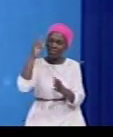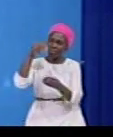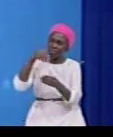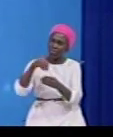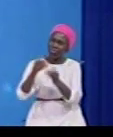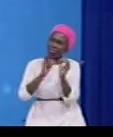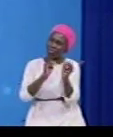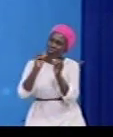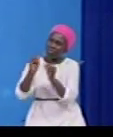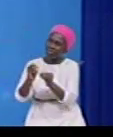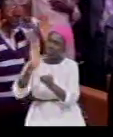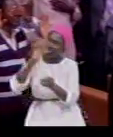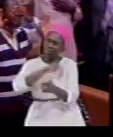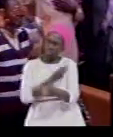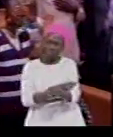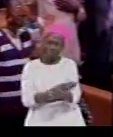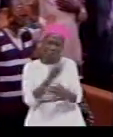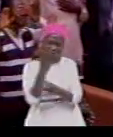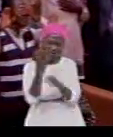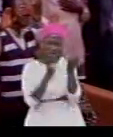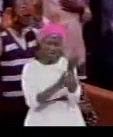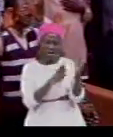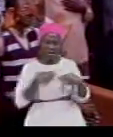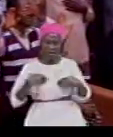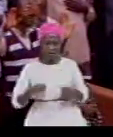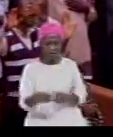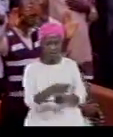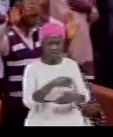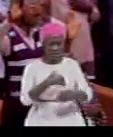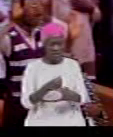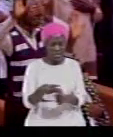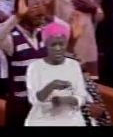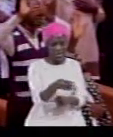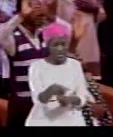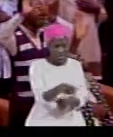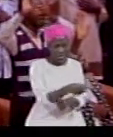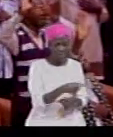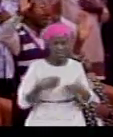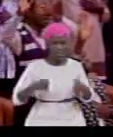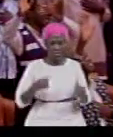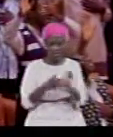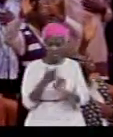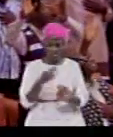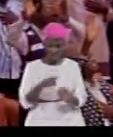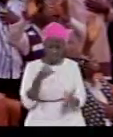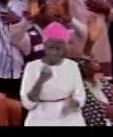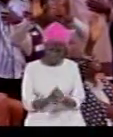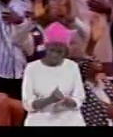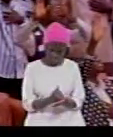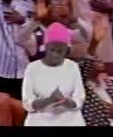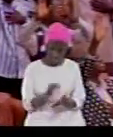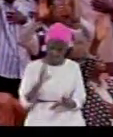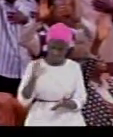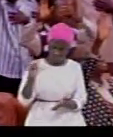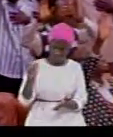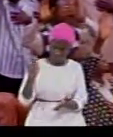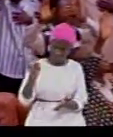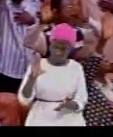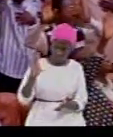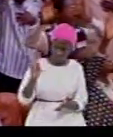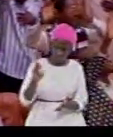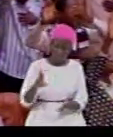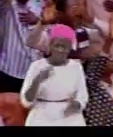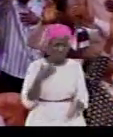heal them perfectly. Make them whole in Jesus' name. Cancer, whatever stage